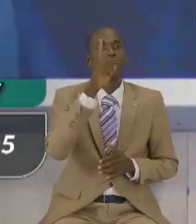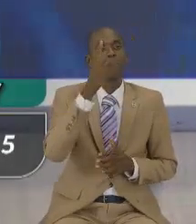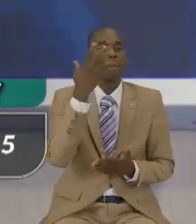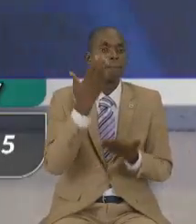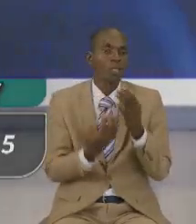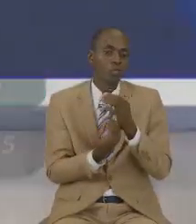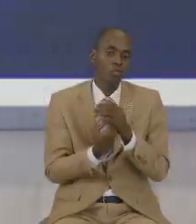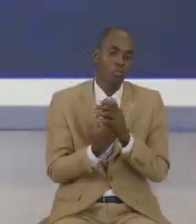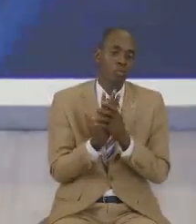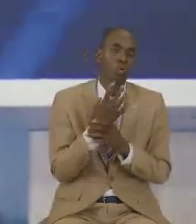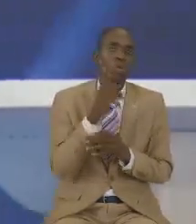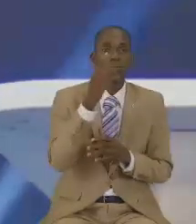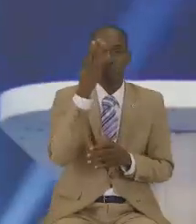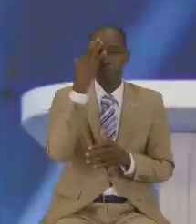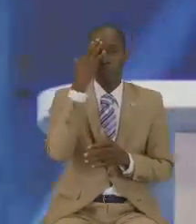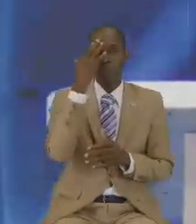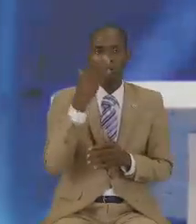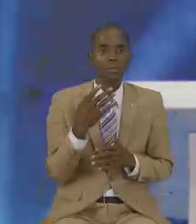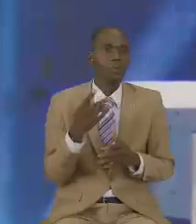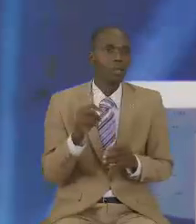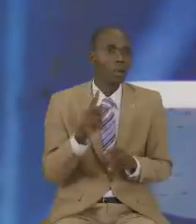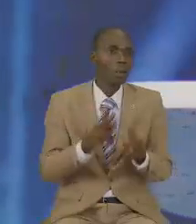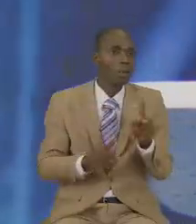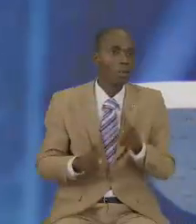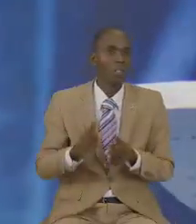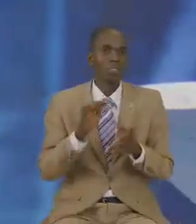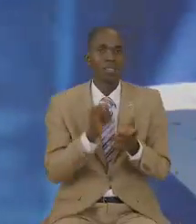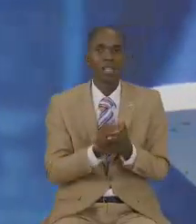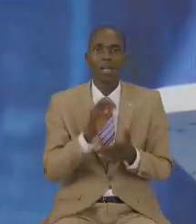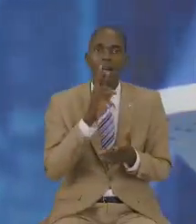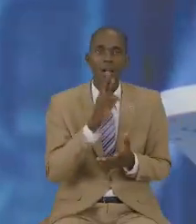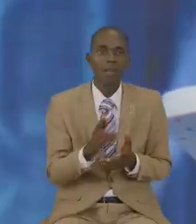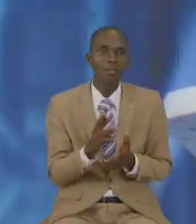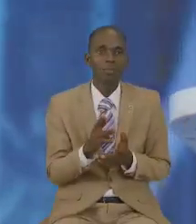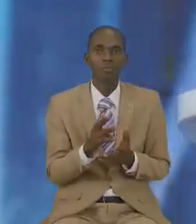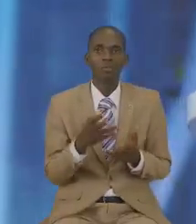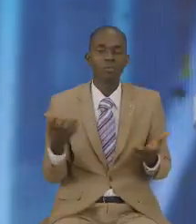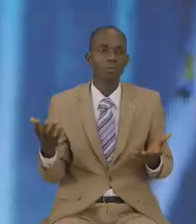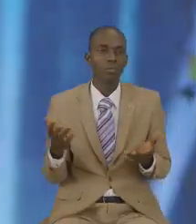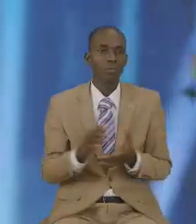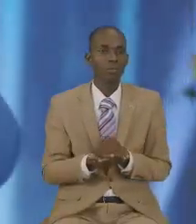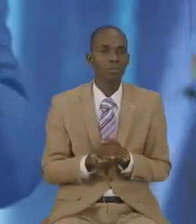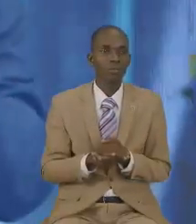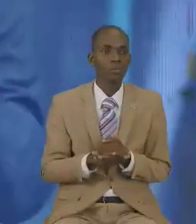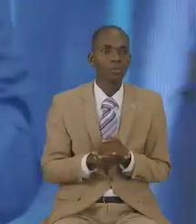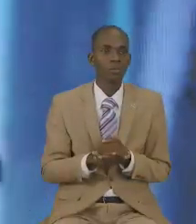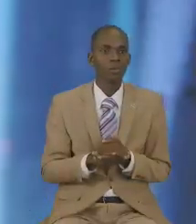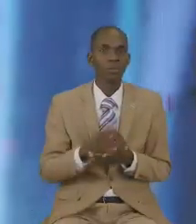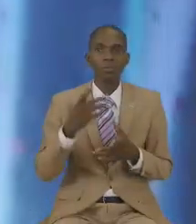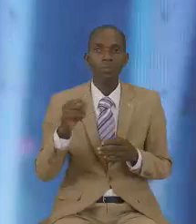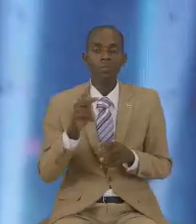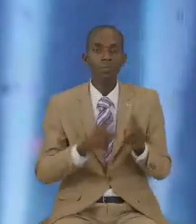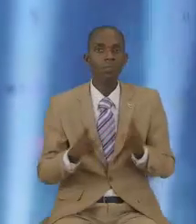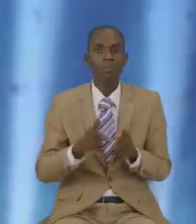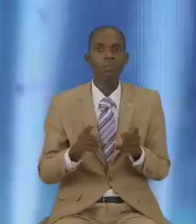know what? Those who are aiming at excellence, they grow every day.